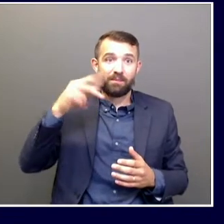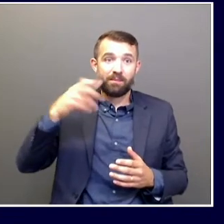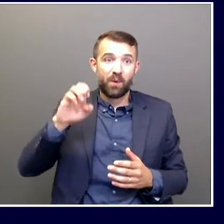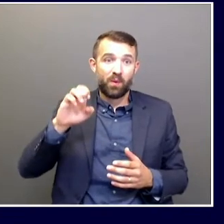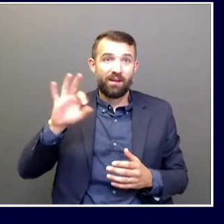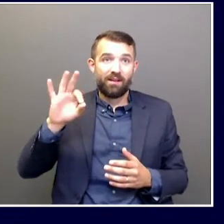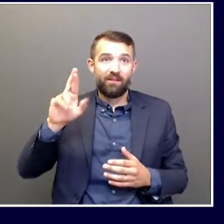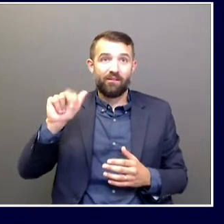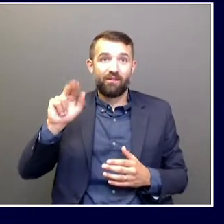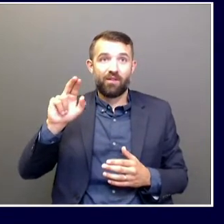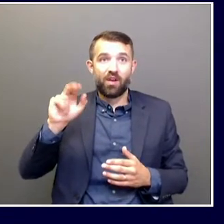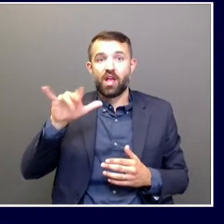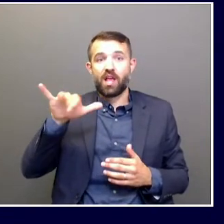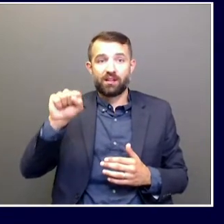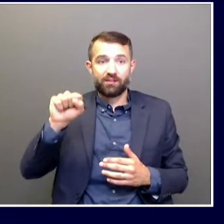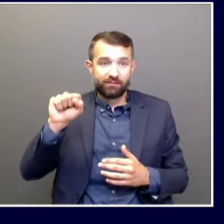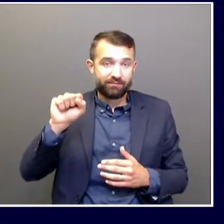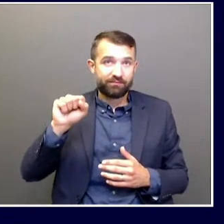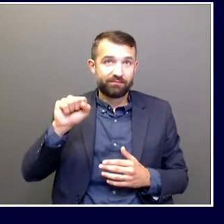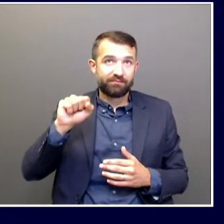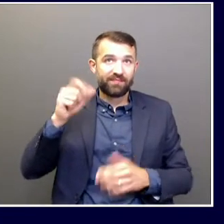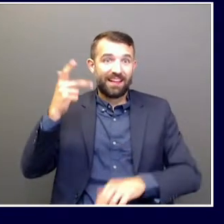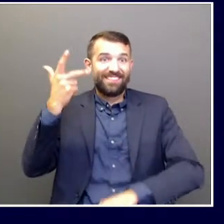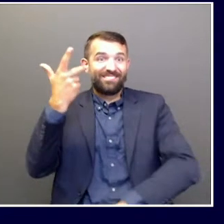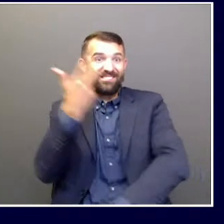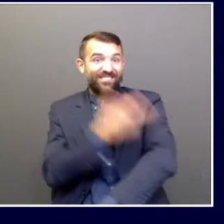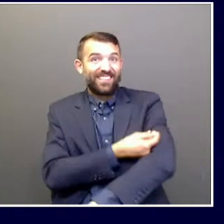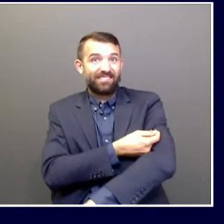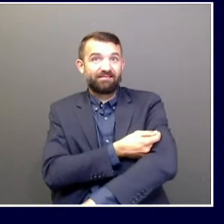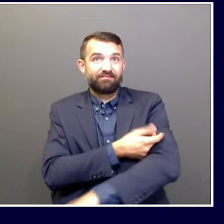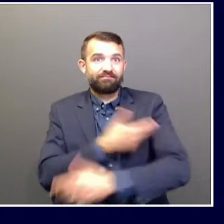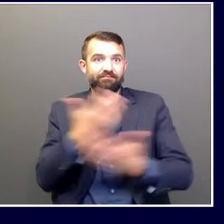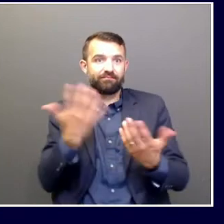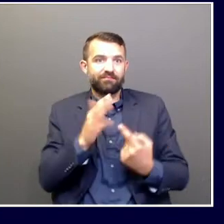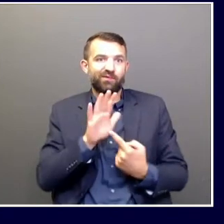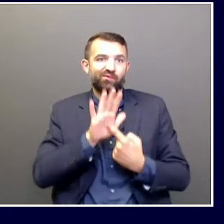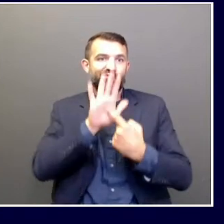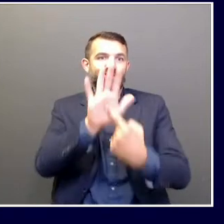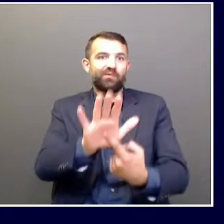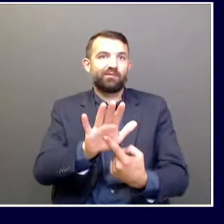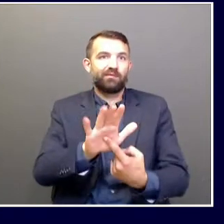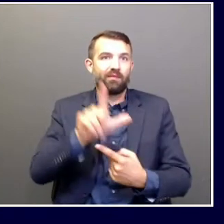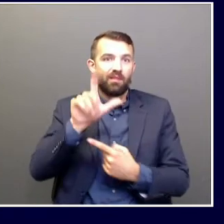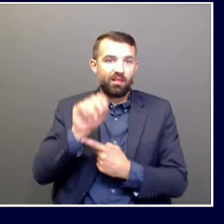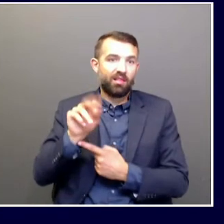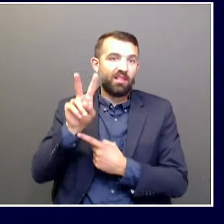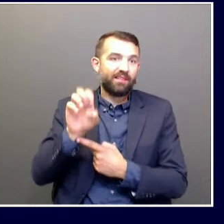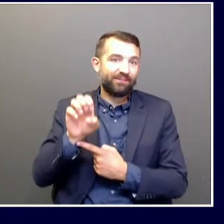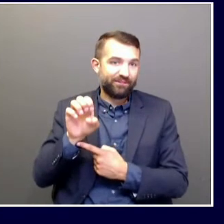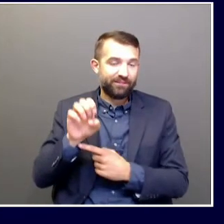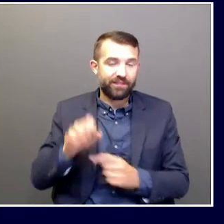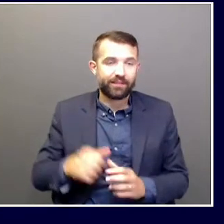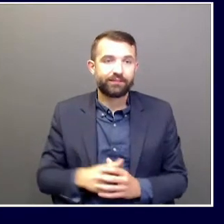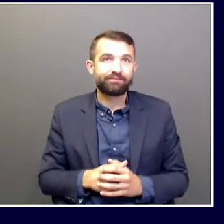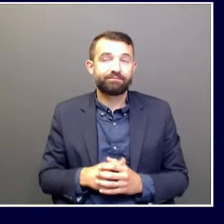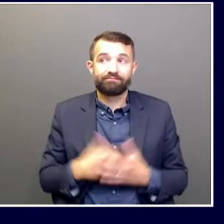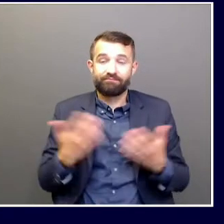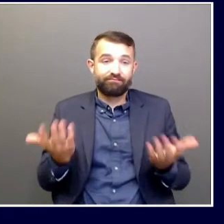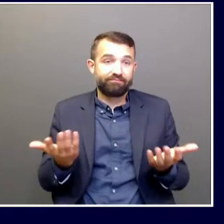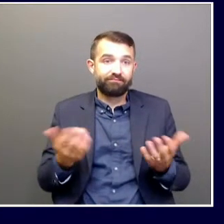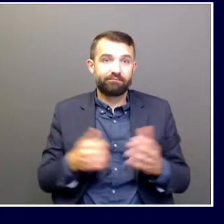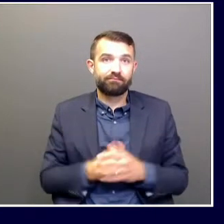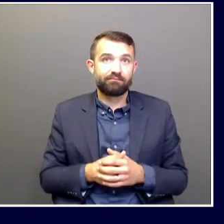Vaccination is a gesture of love. Think about it that way. There's just no downside. And thank you, Dr. Shah,